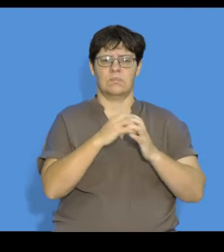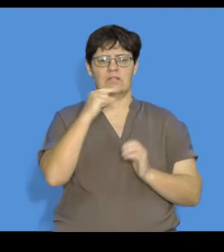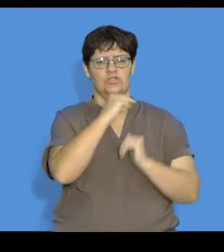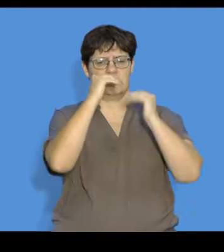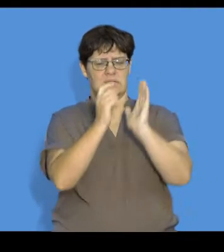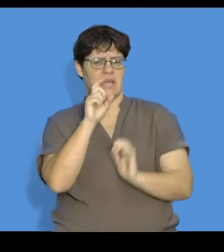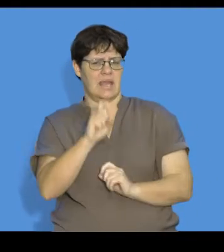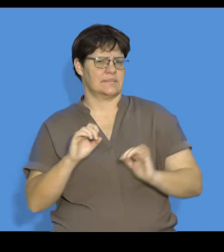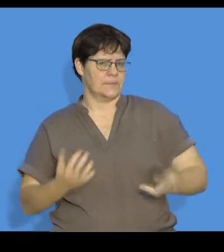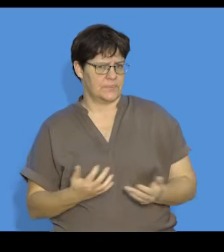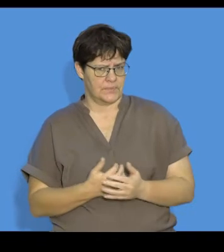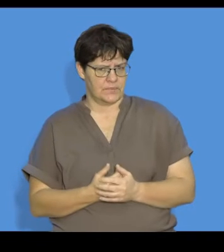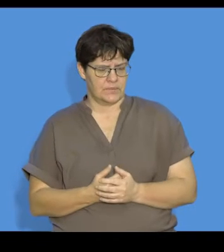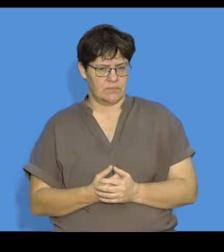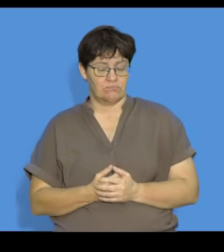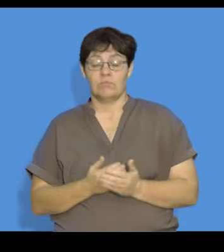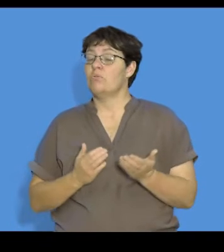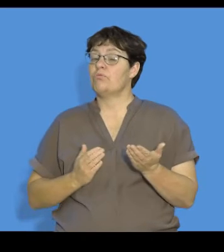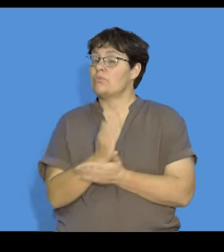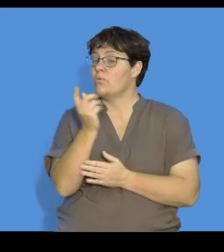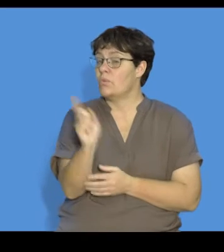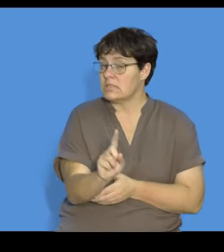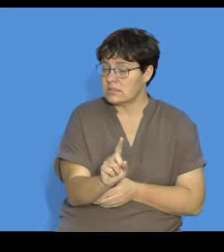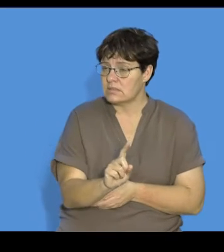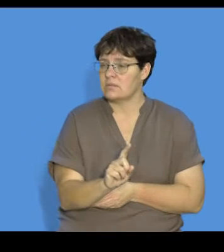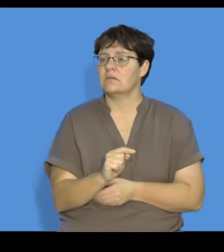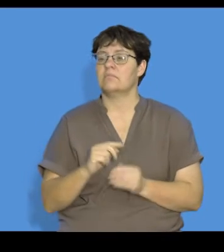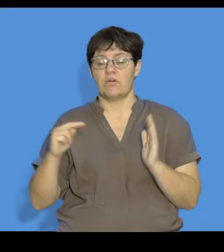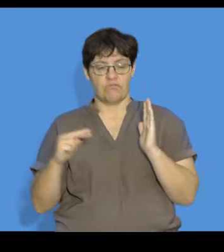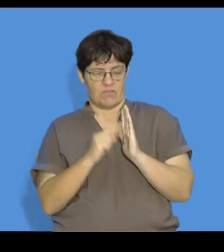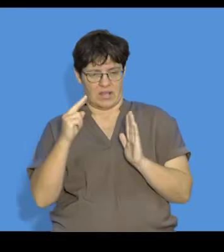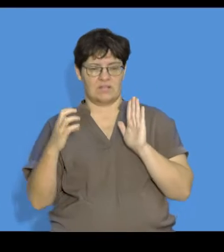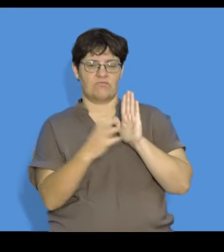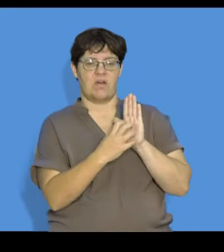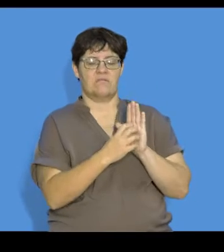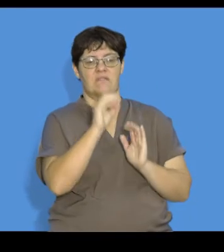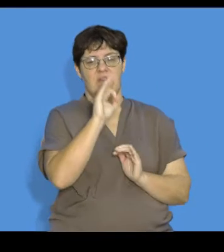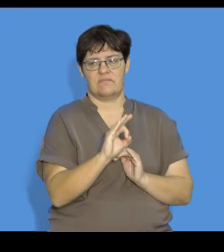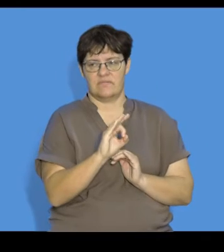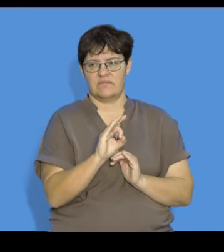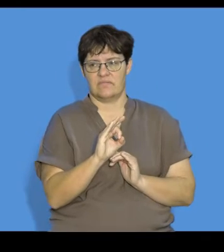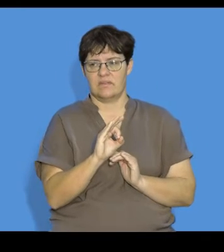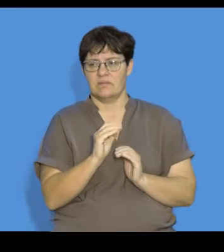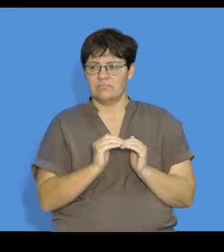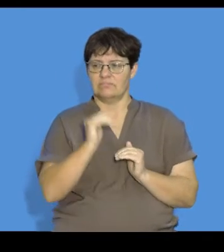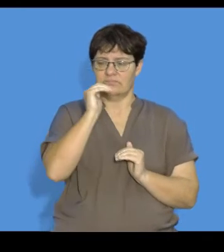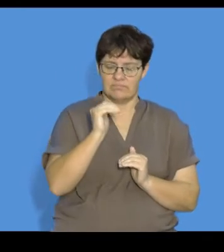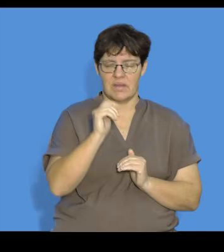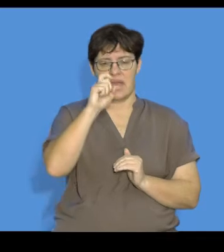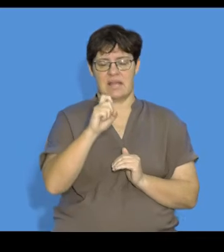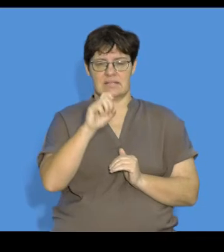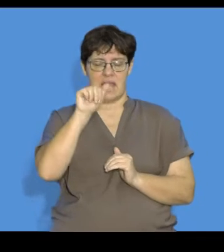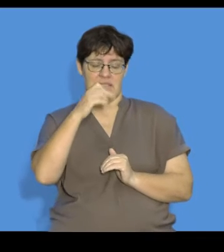we form g of x. We formed g of x by reflecting the graph of f about